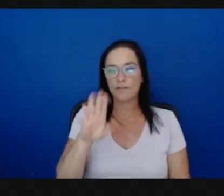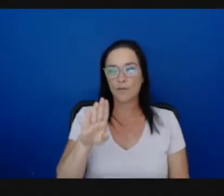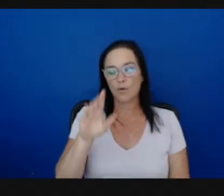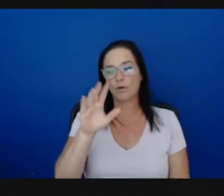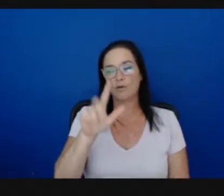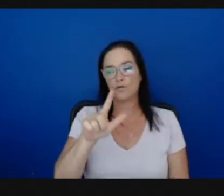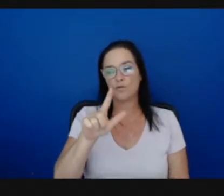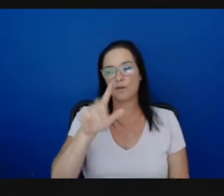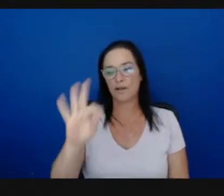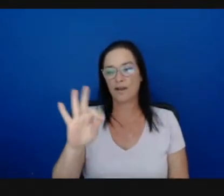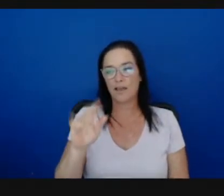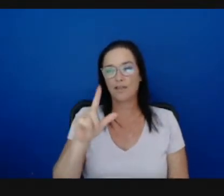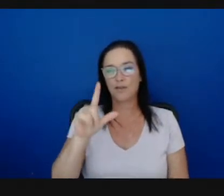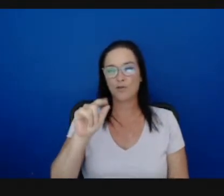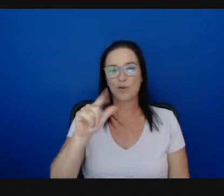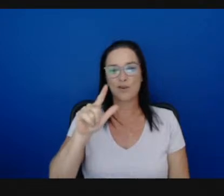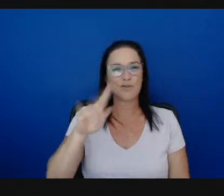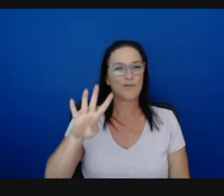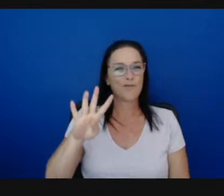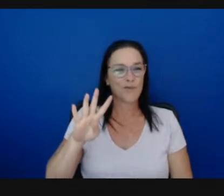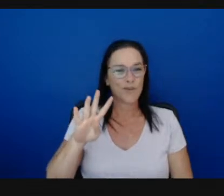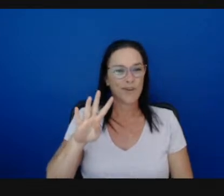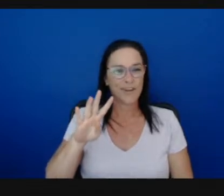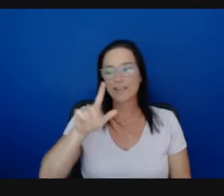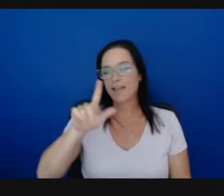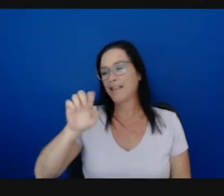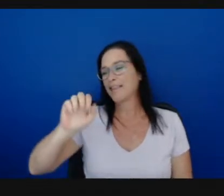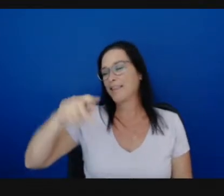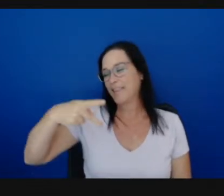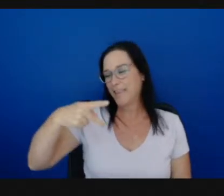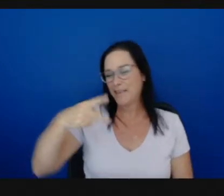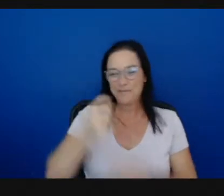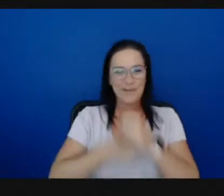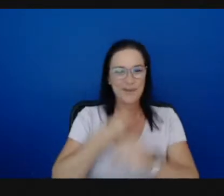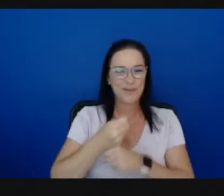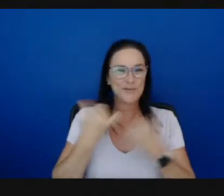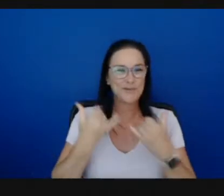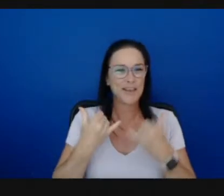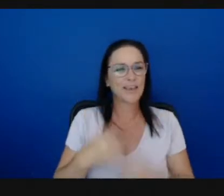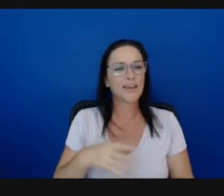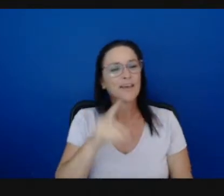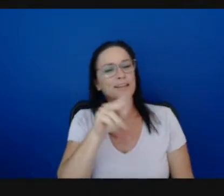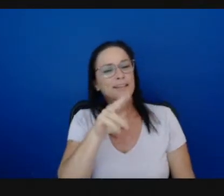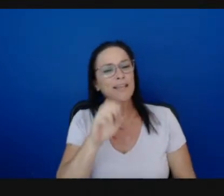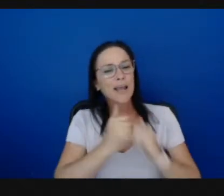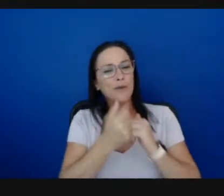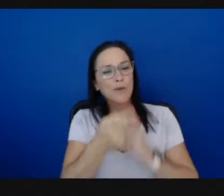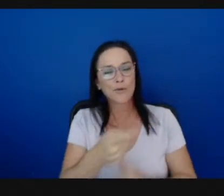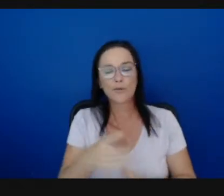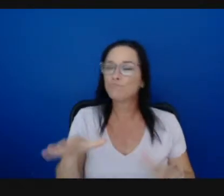2024. It's a leap year, Dane. How are you today? Doing pretty good,